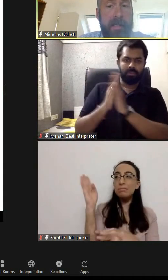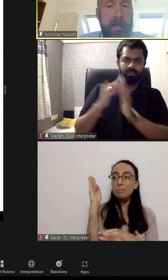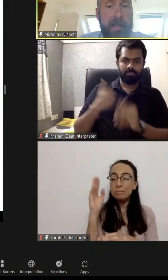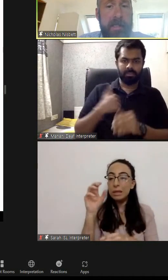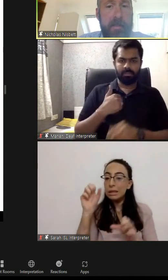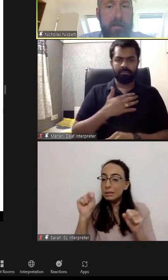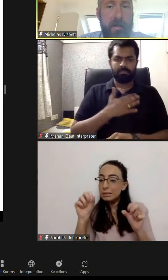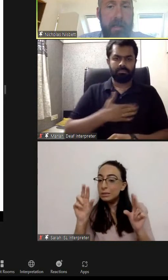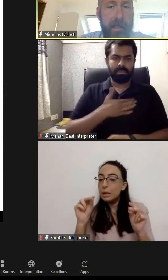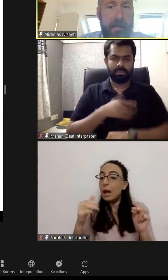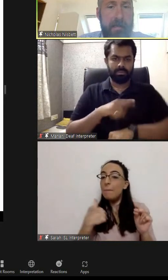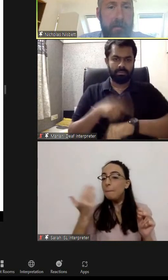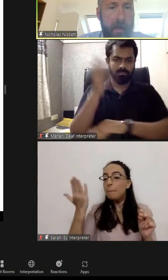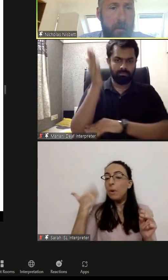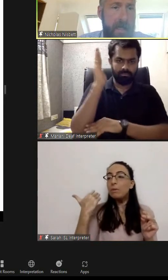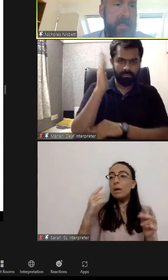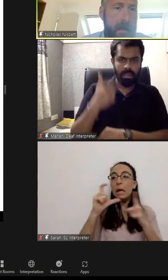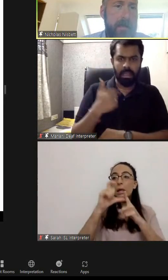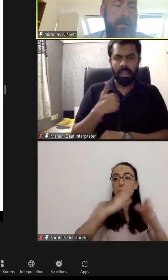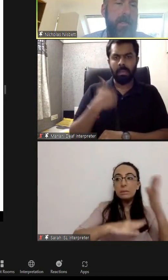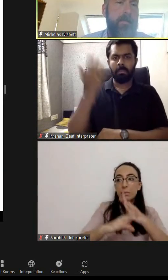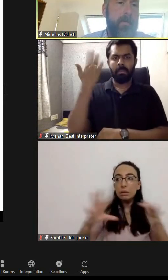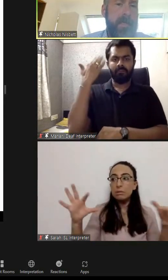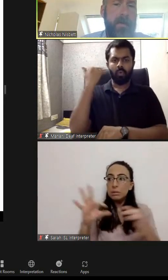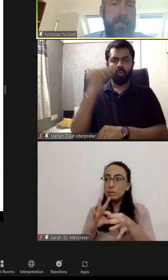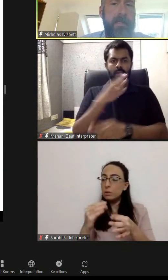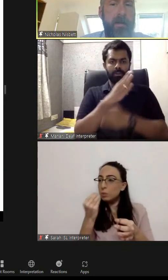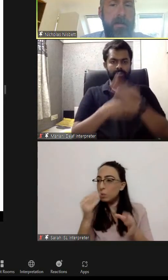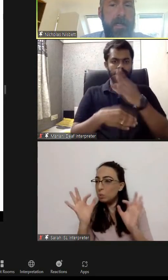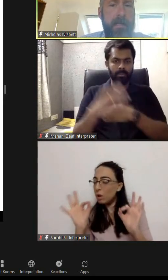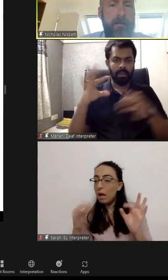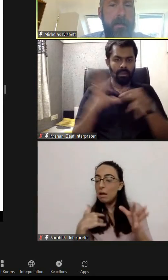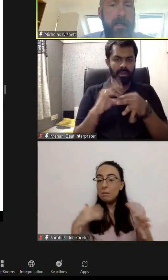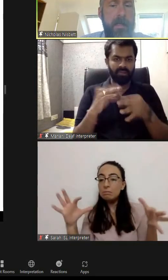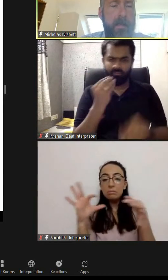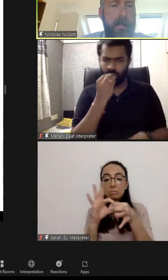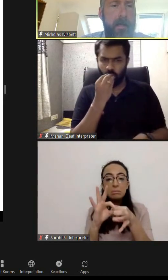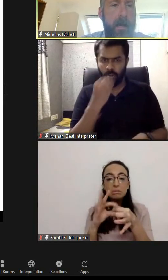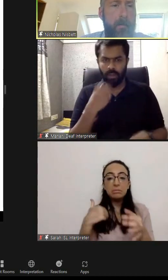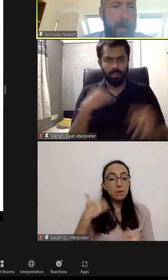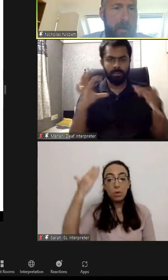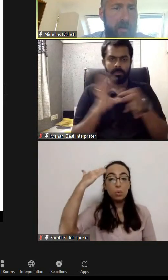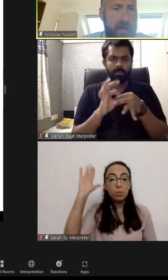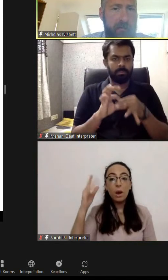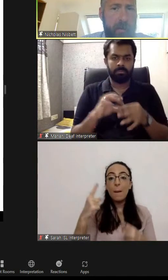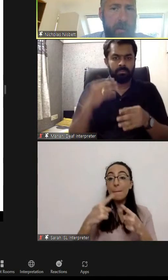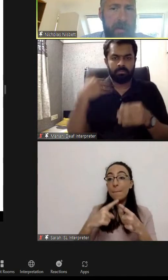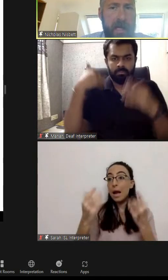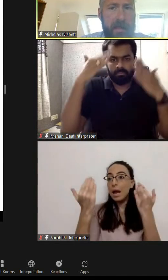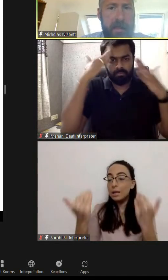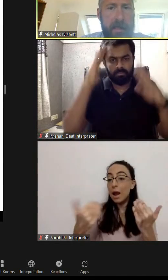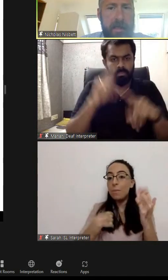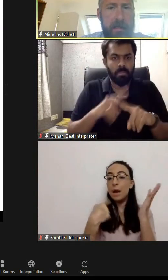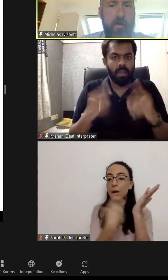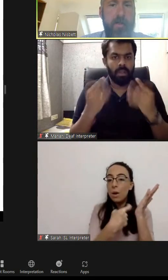about disability and nutrition links, although we'd started to explore some of this in the context of the Global Nutrition